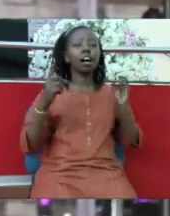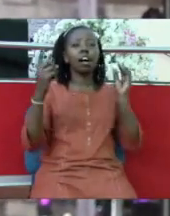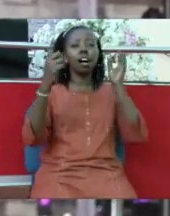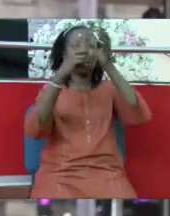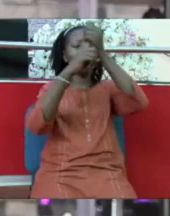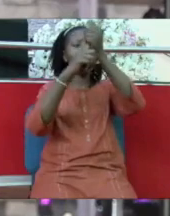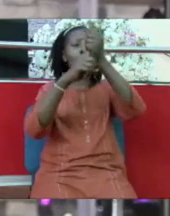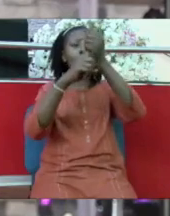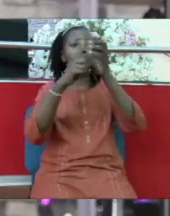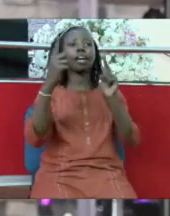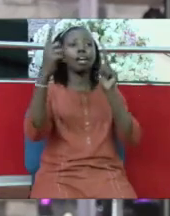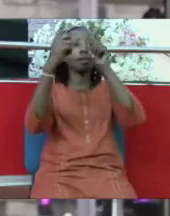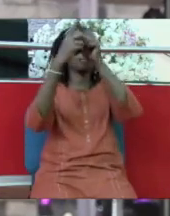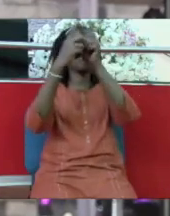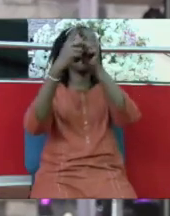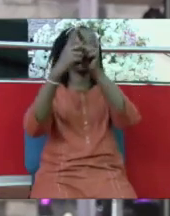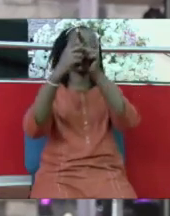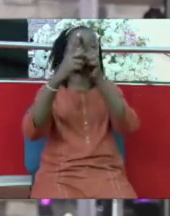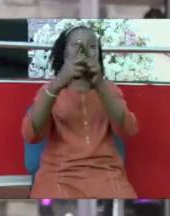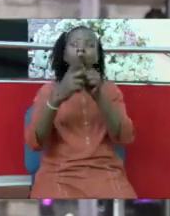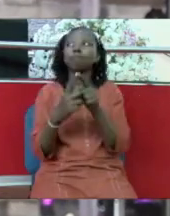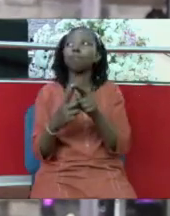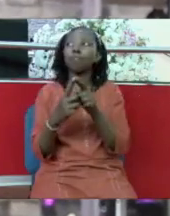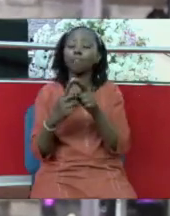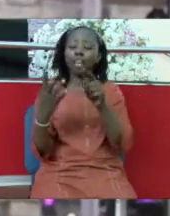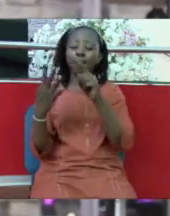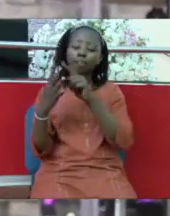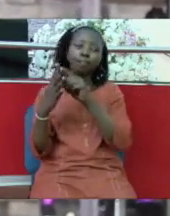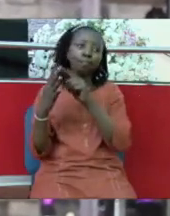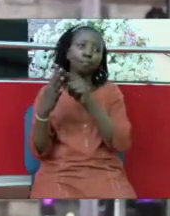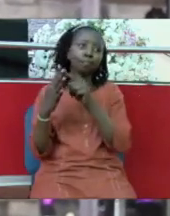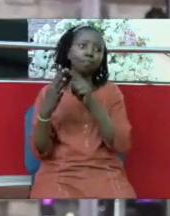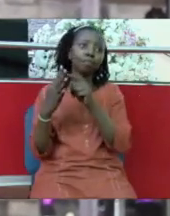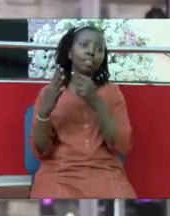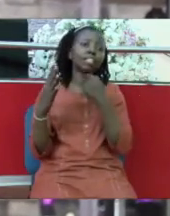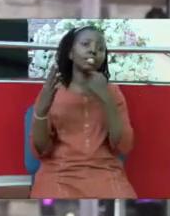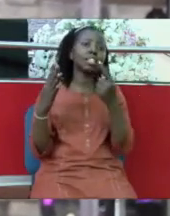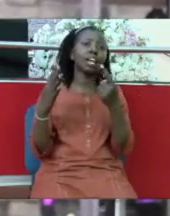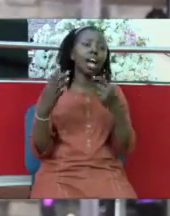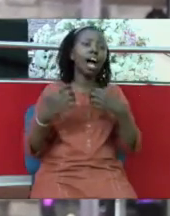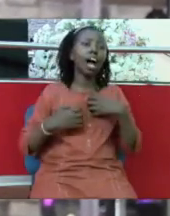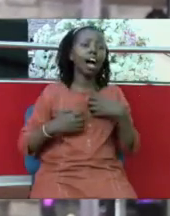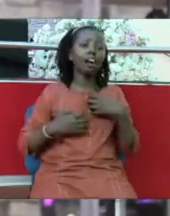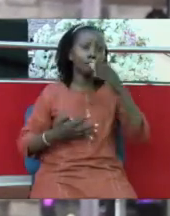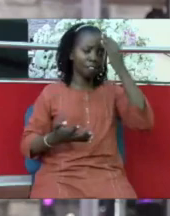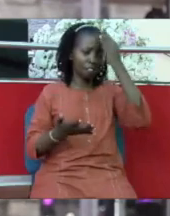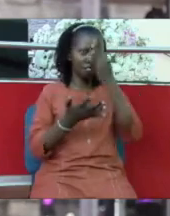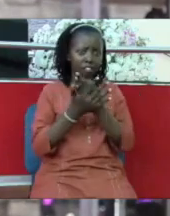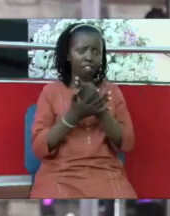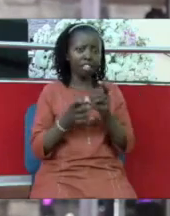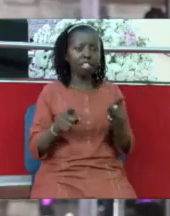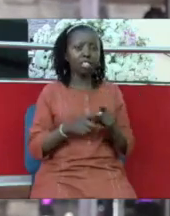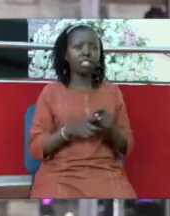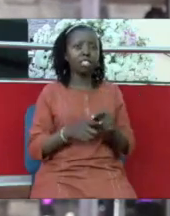And last he says, at all times carry faith as a shield.